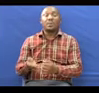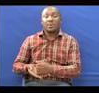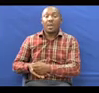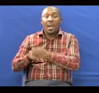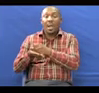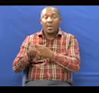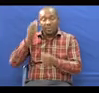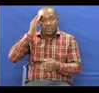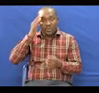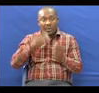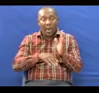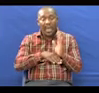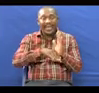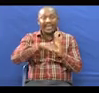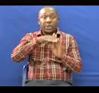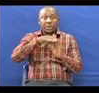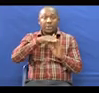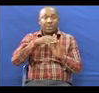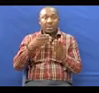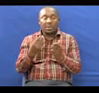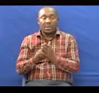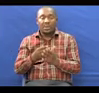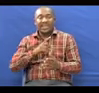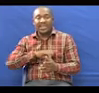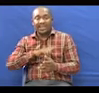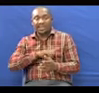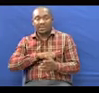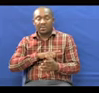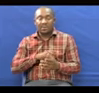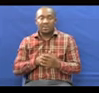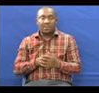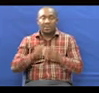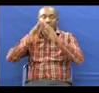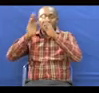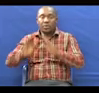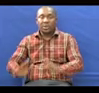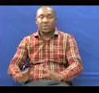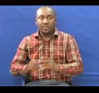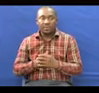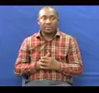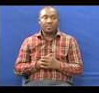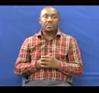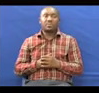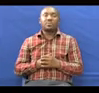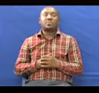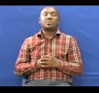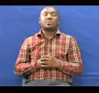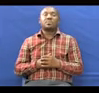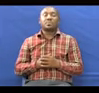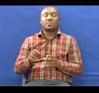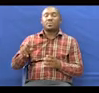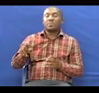it helps to know the age and the sex structure